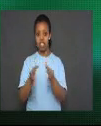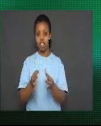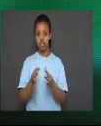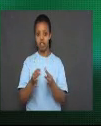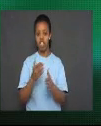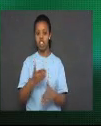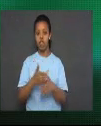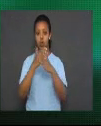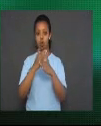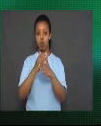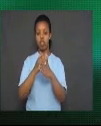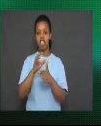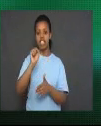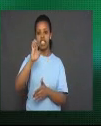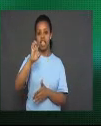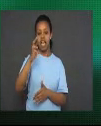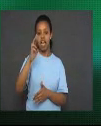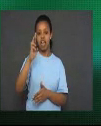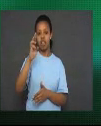called sear.